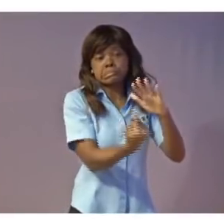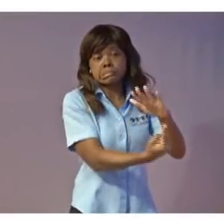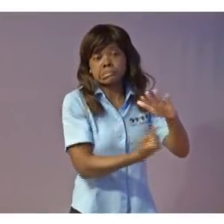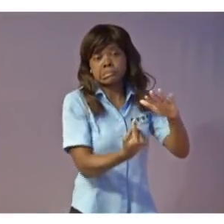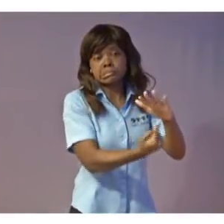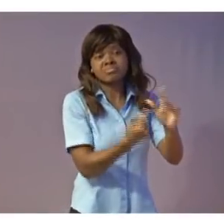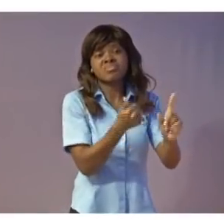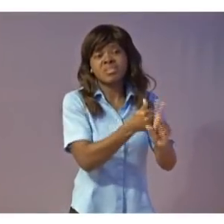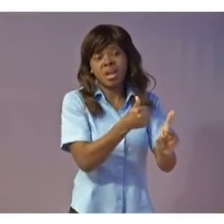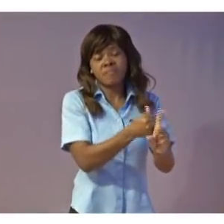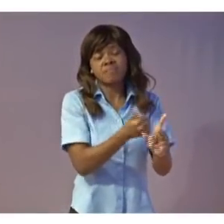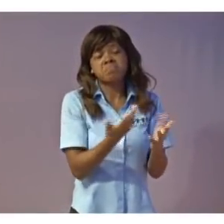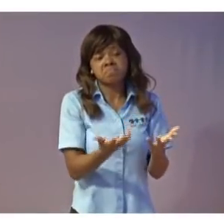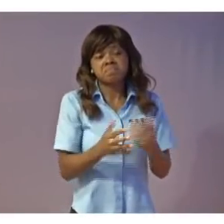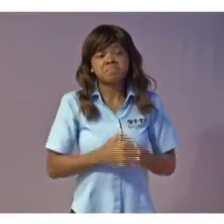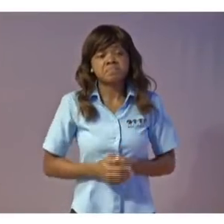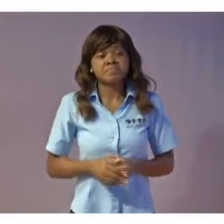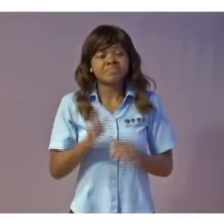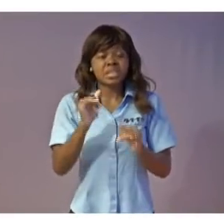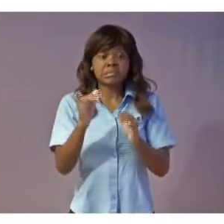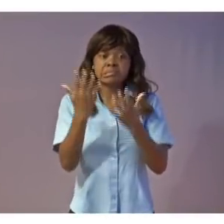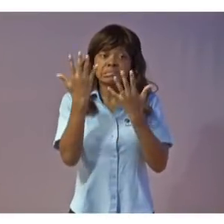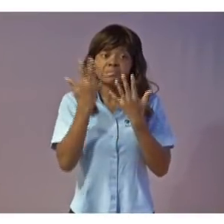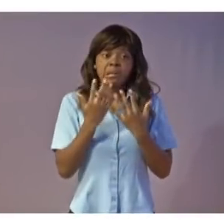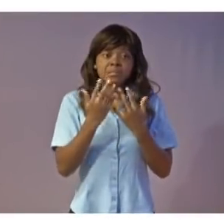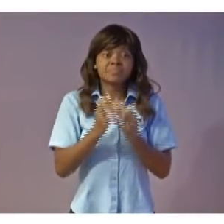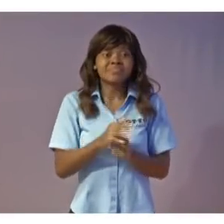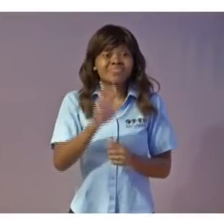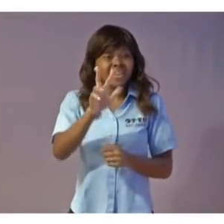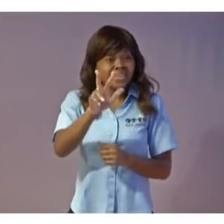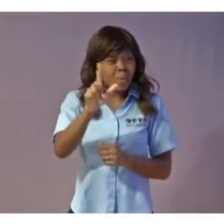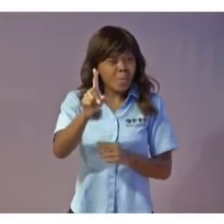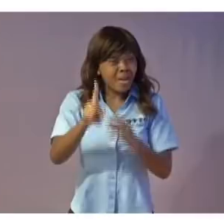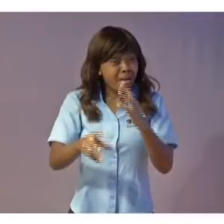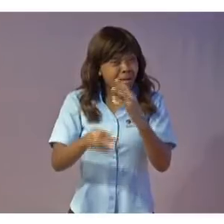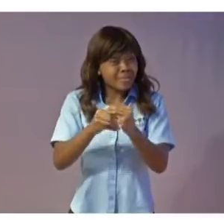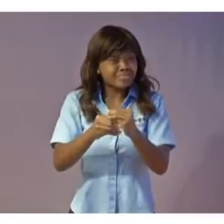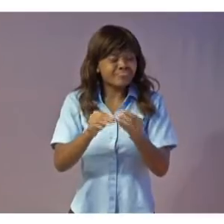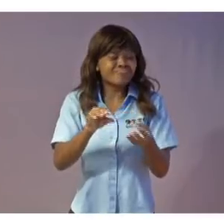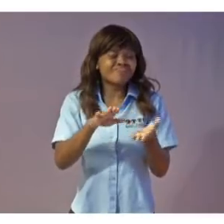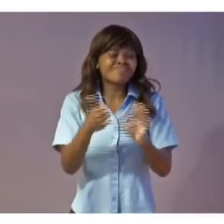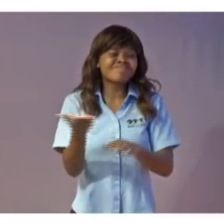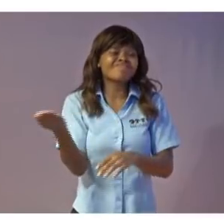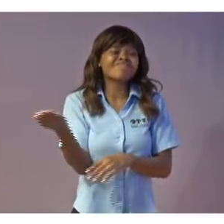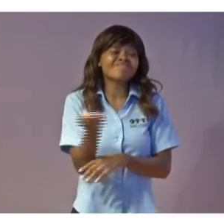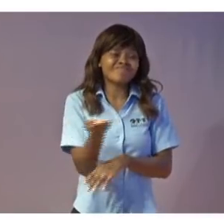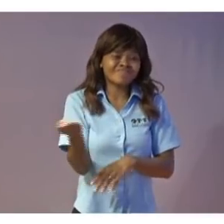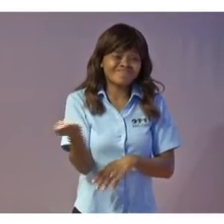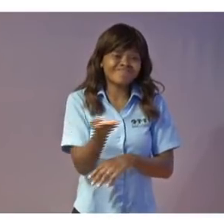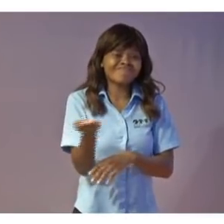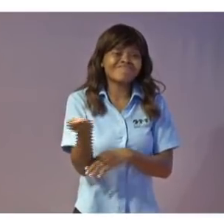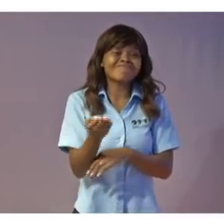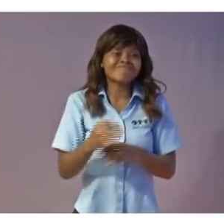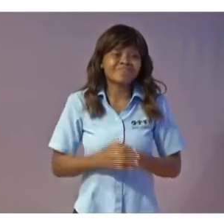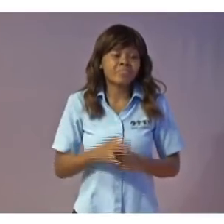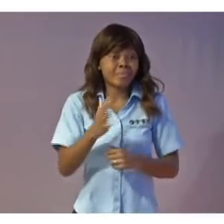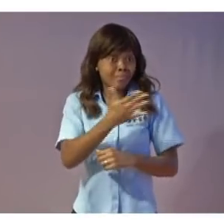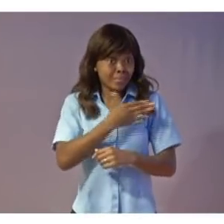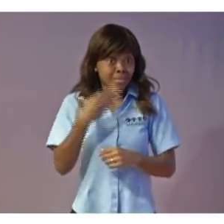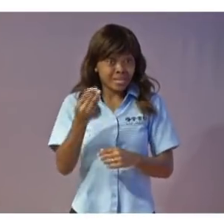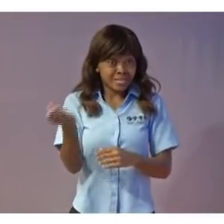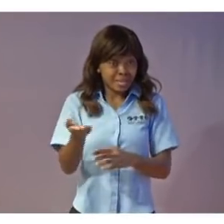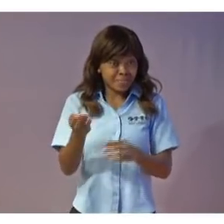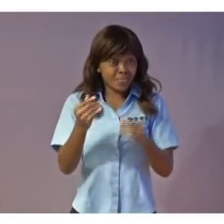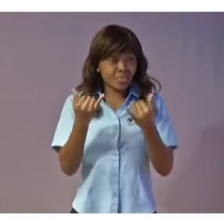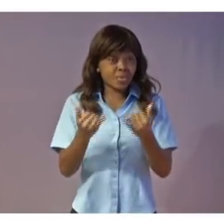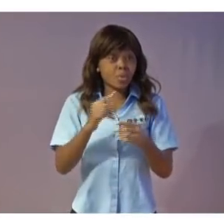Sadly, 31 additional persons succumbed to COVID-19, and the total number of deaths